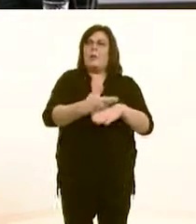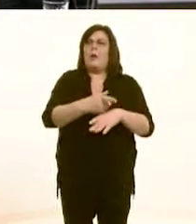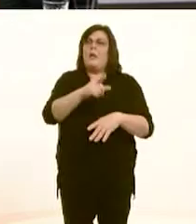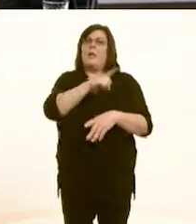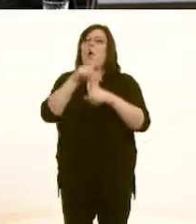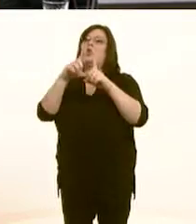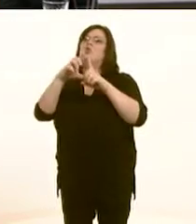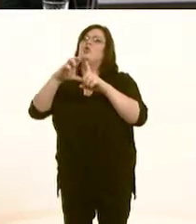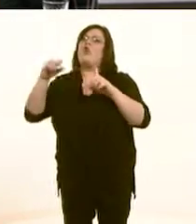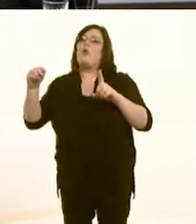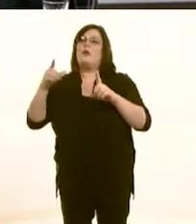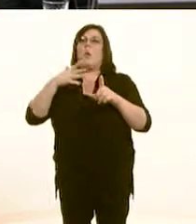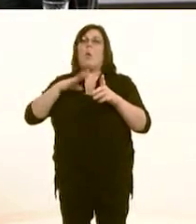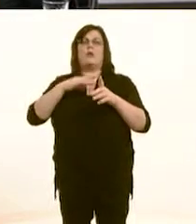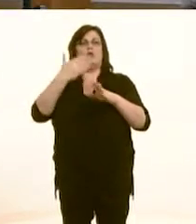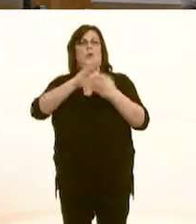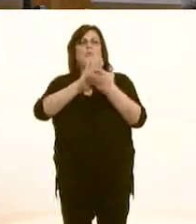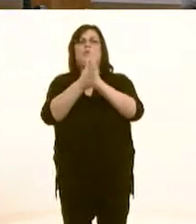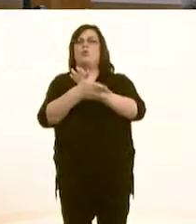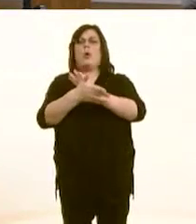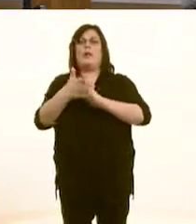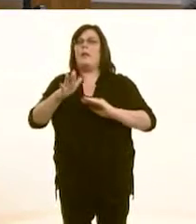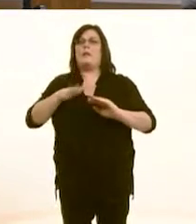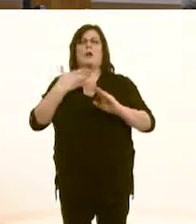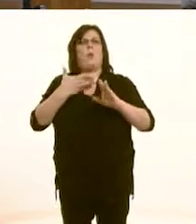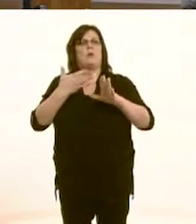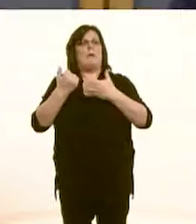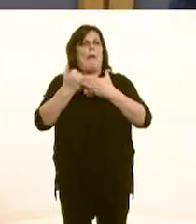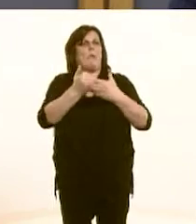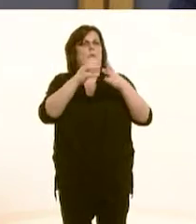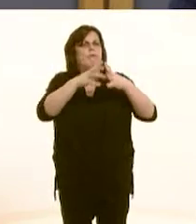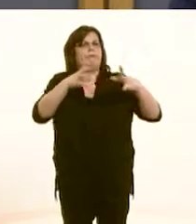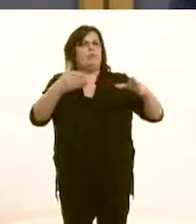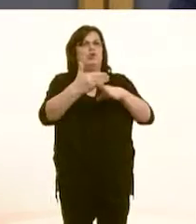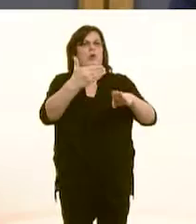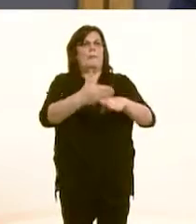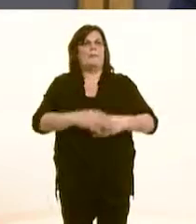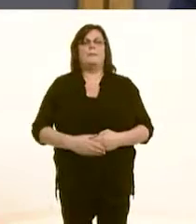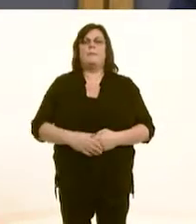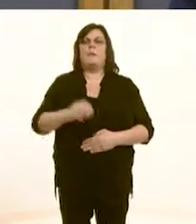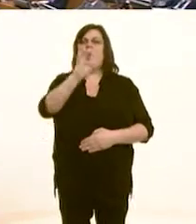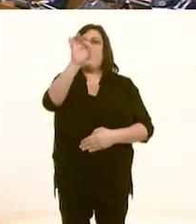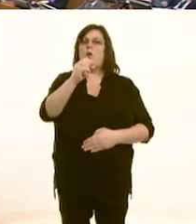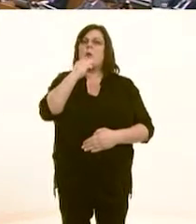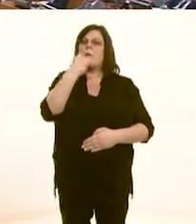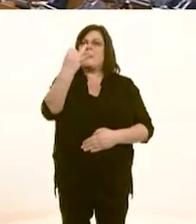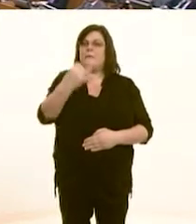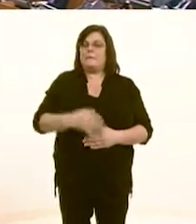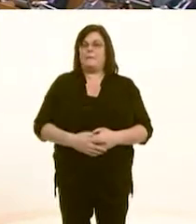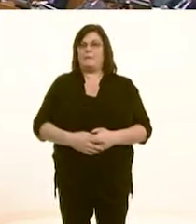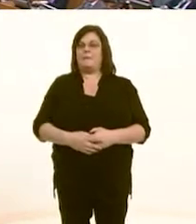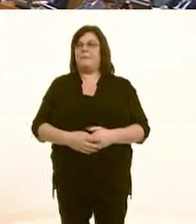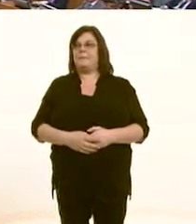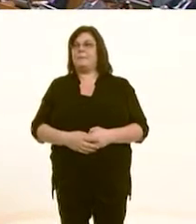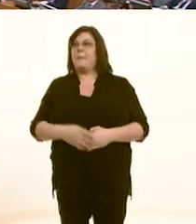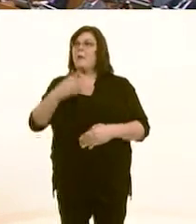best at destroying jobs, not at creating them. Question 7, Russell George. Will the First Minister make a